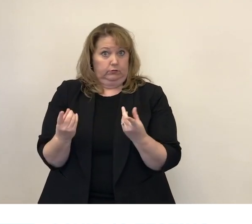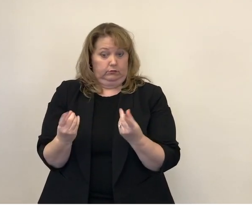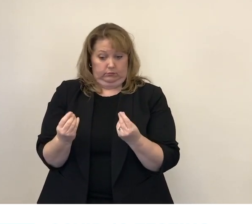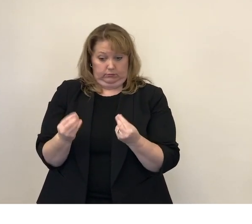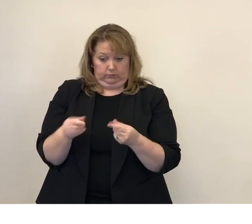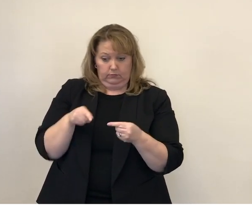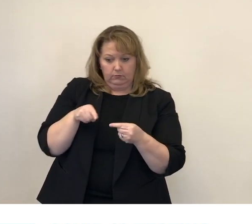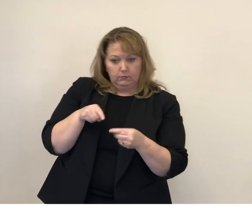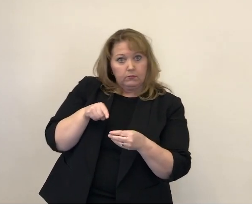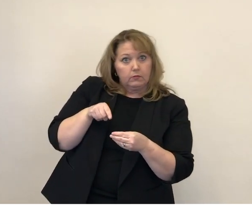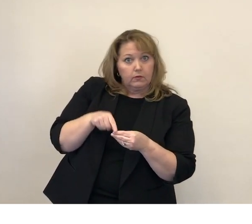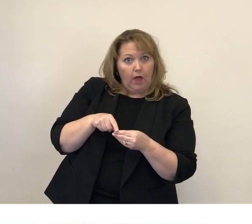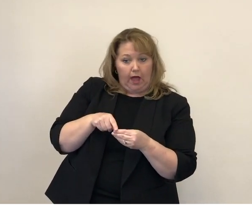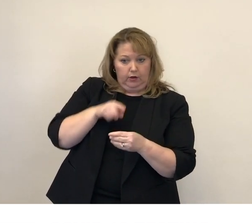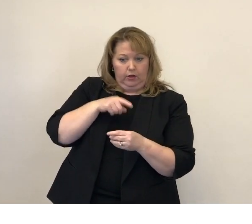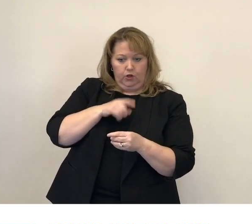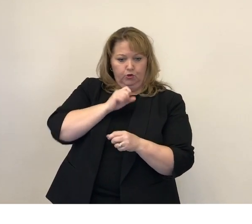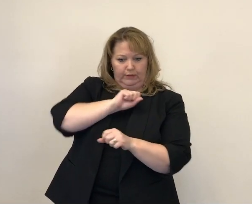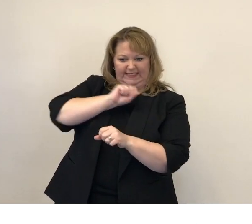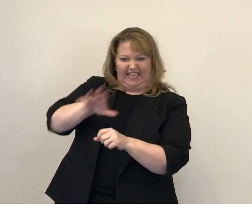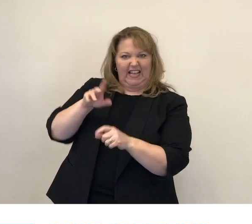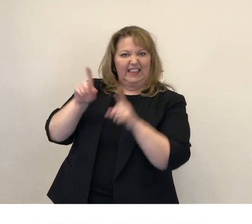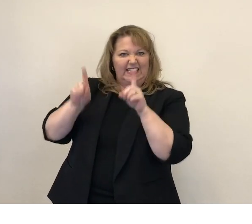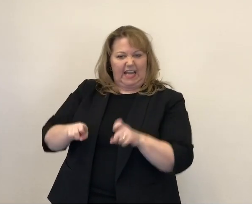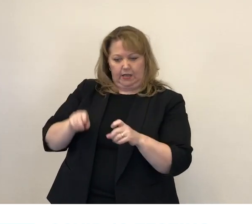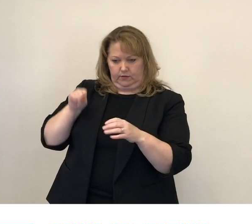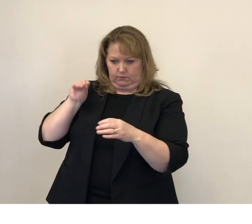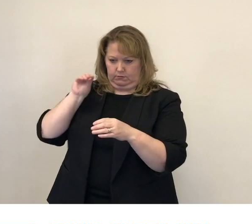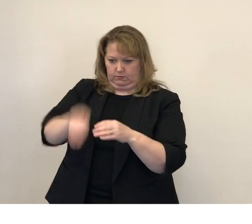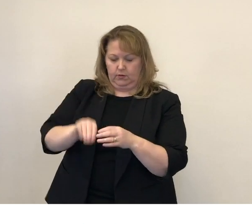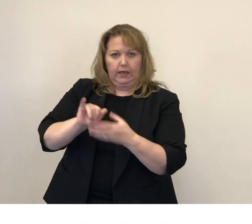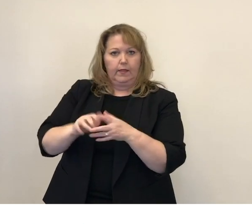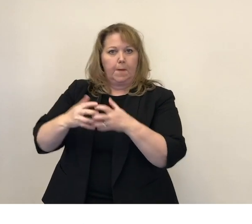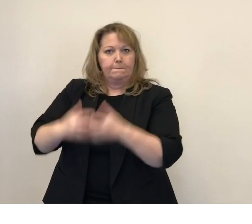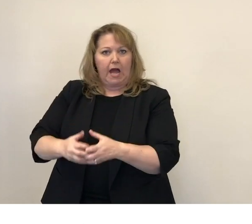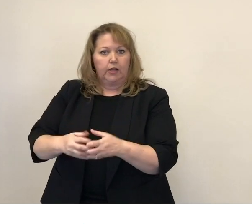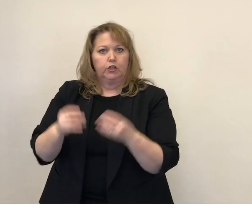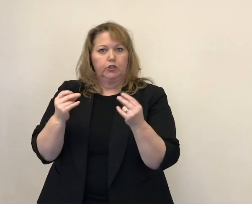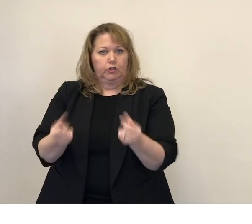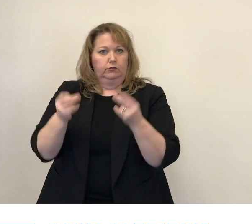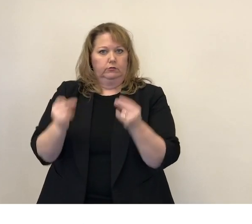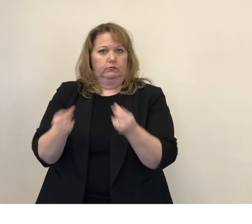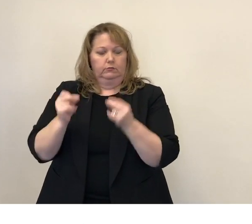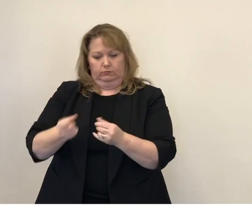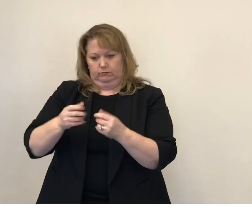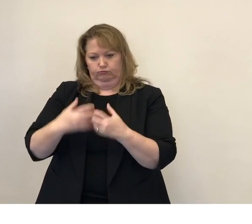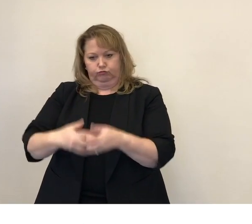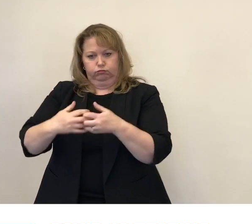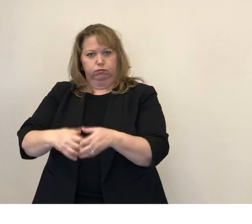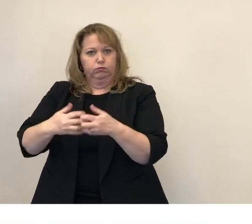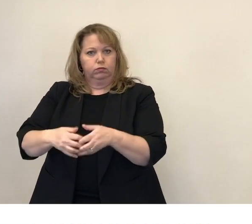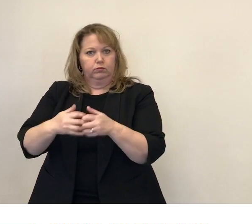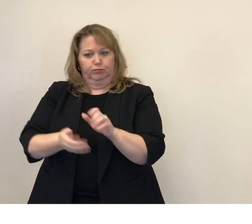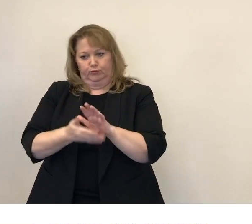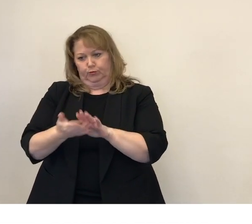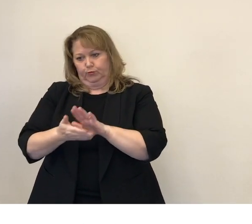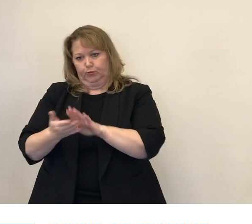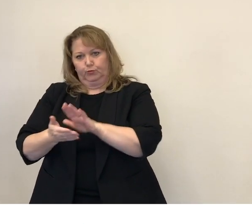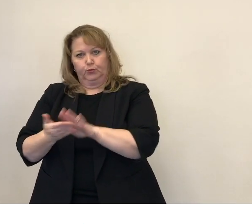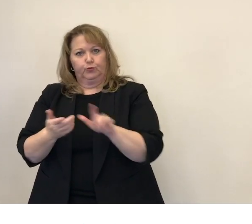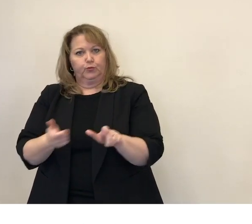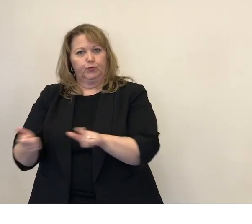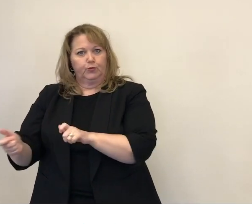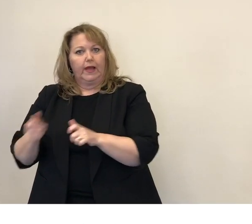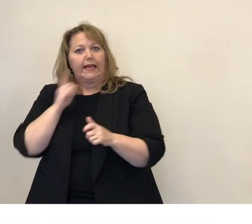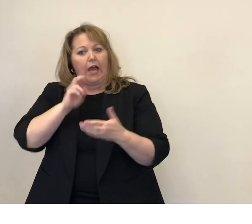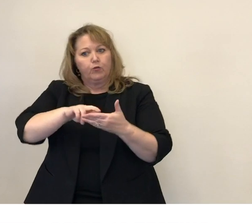those testing kits to local health authorities in Clark County, Washoe County, Carson City, Winnemucca, and Elko. These rapid